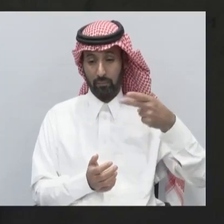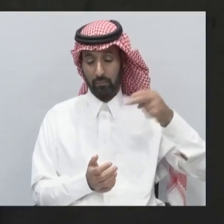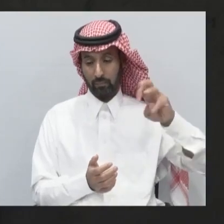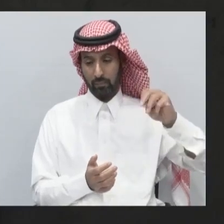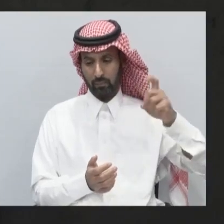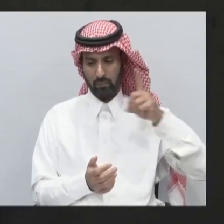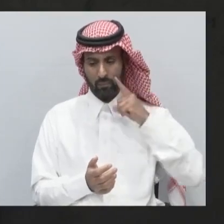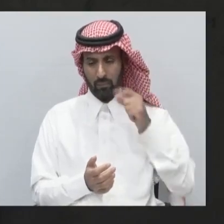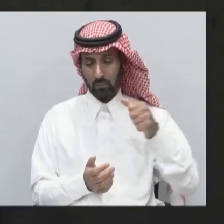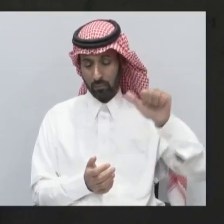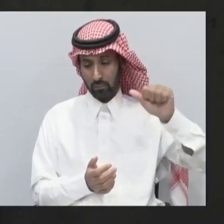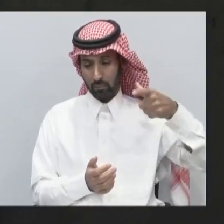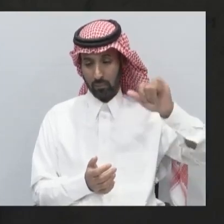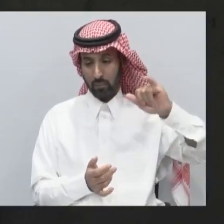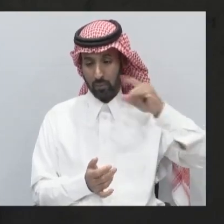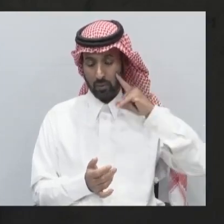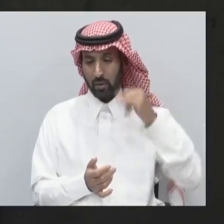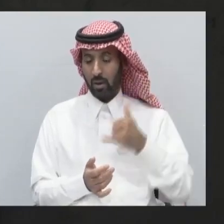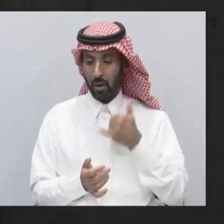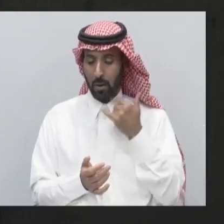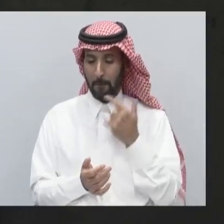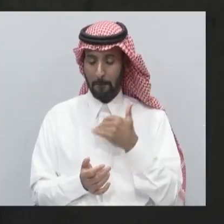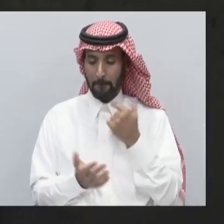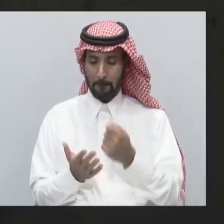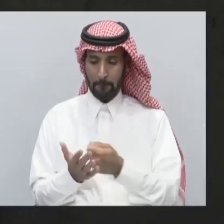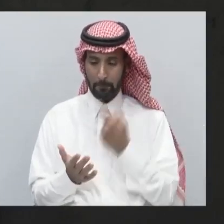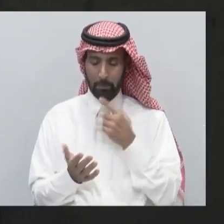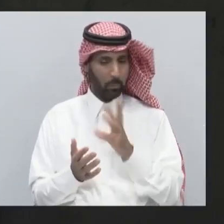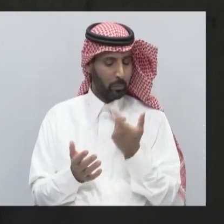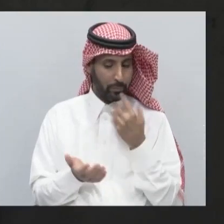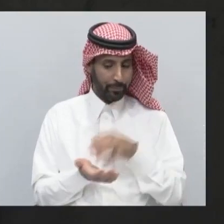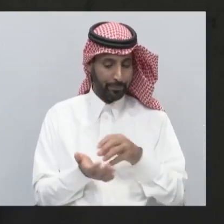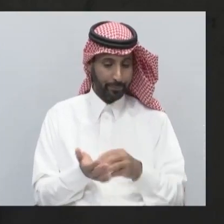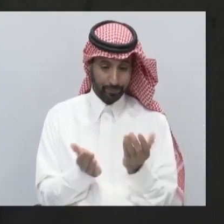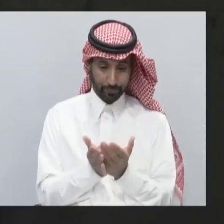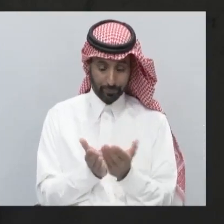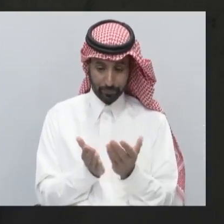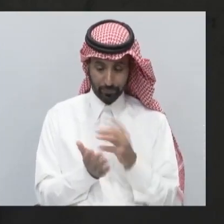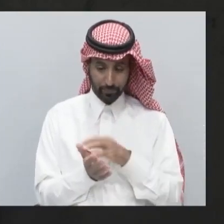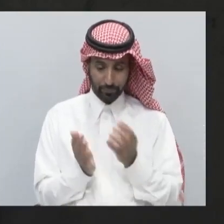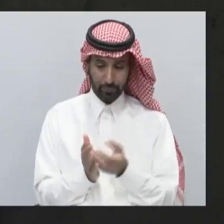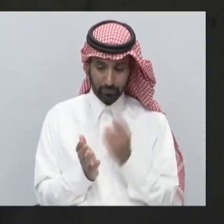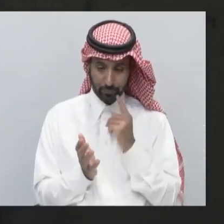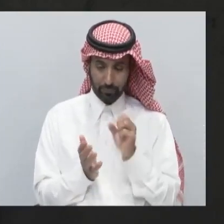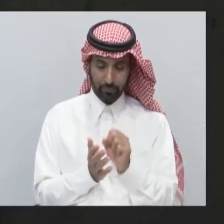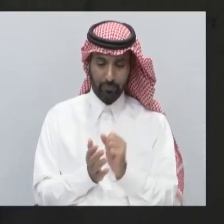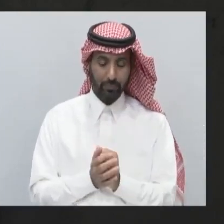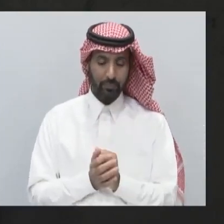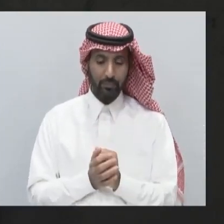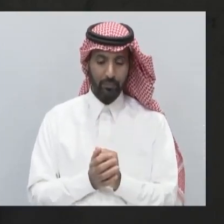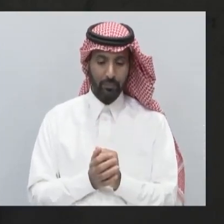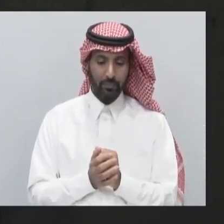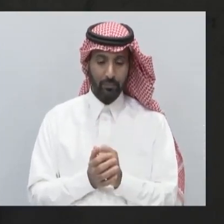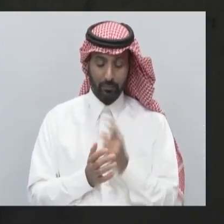be always a good idea if you are contacting your teacher to write which class you are in, so you will be very specific